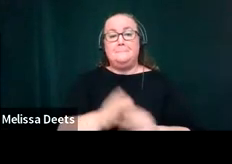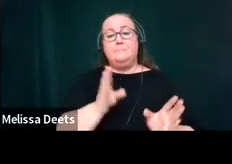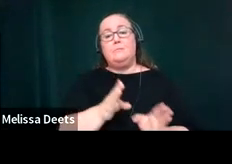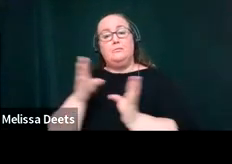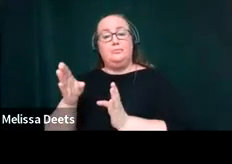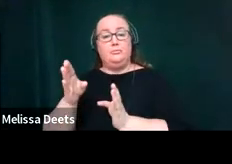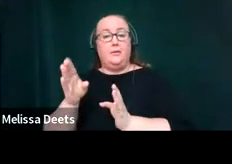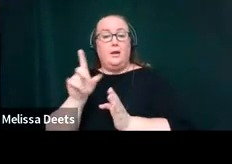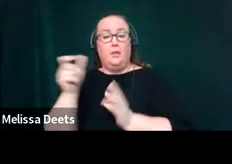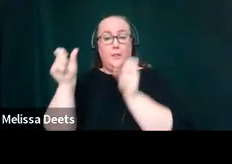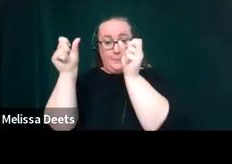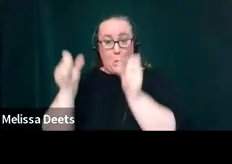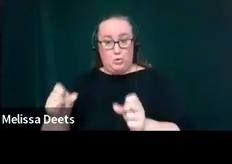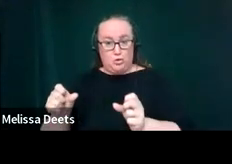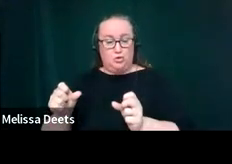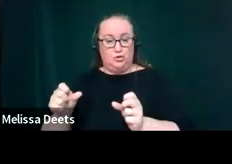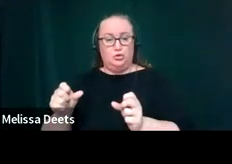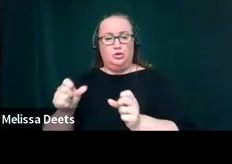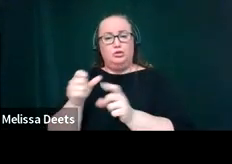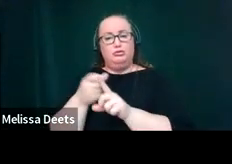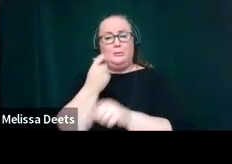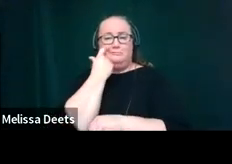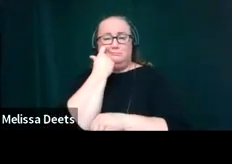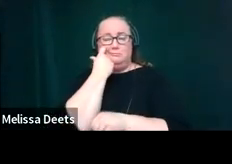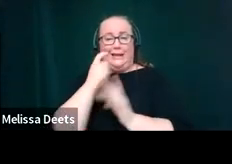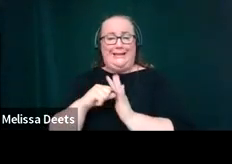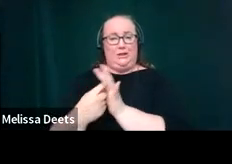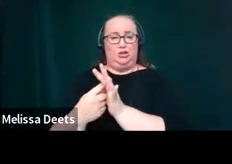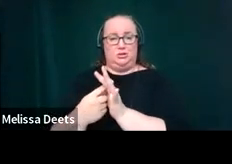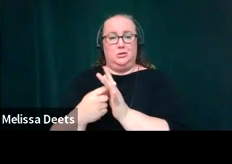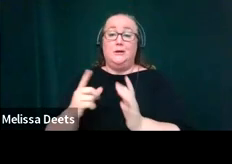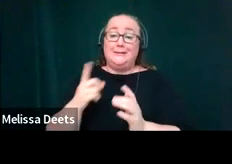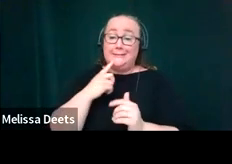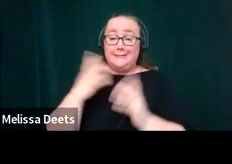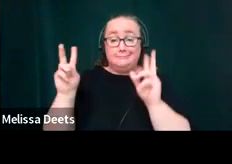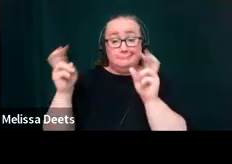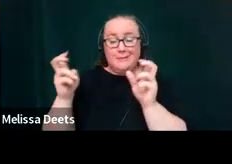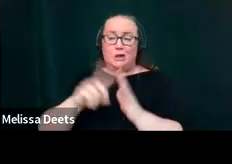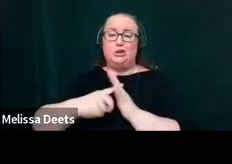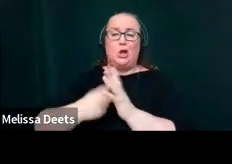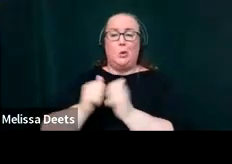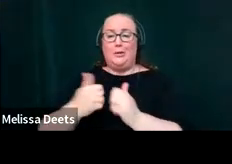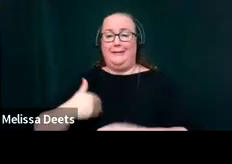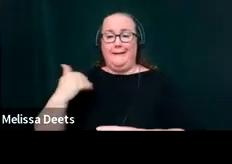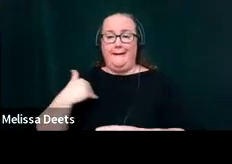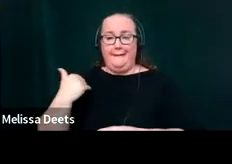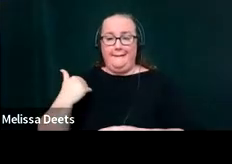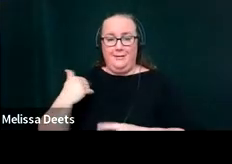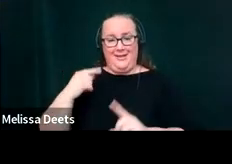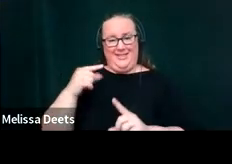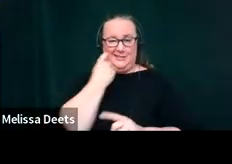a poster from a new initiative that calls Start with the Young. This past January, the